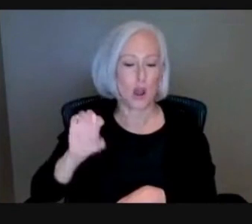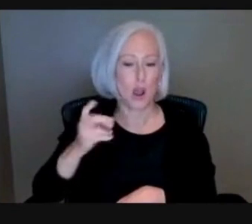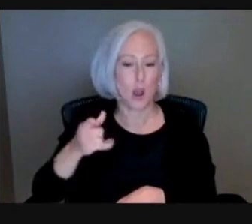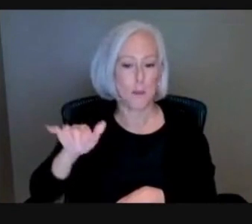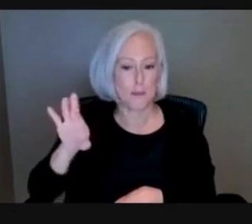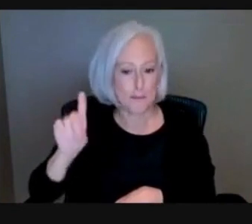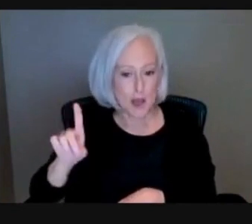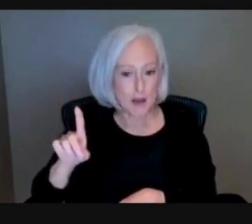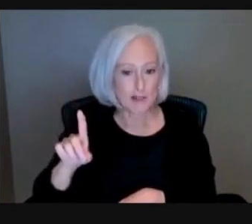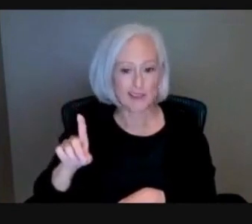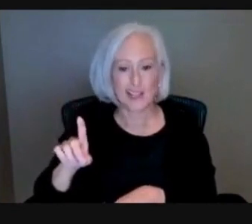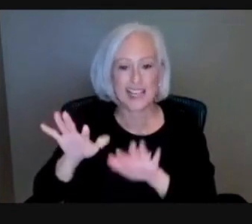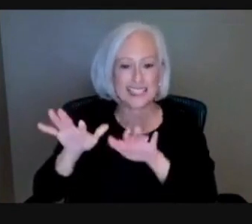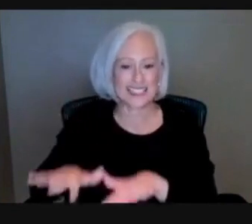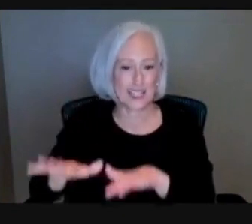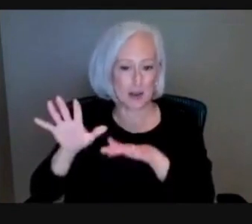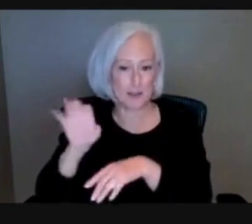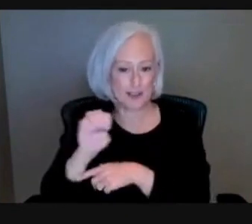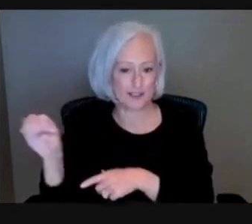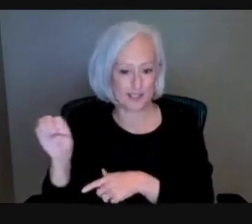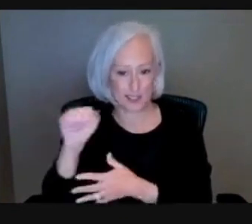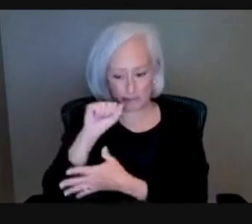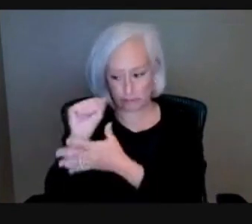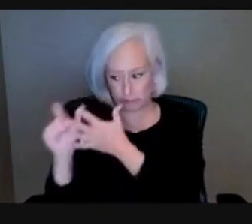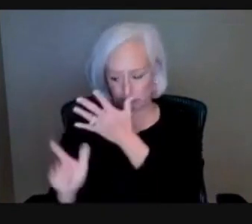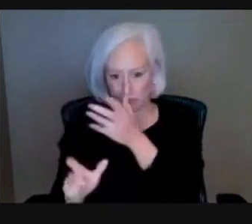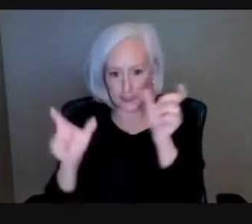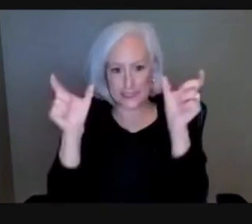any settlement fees.